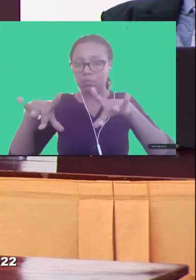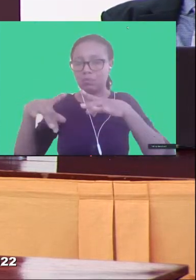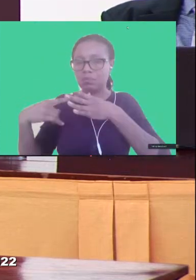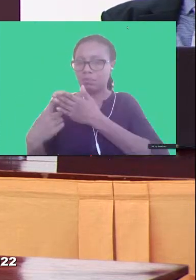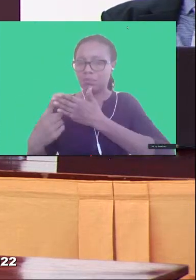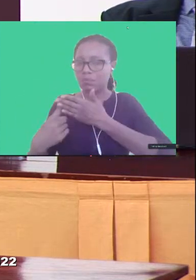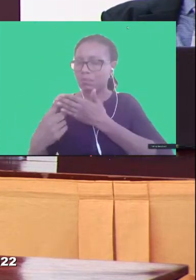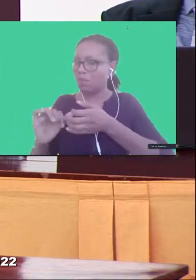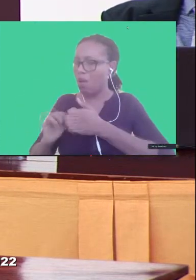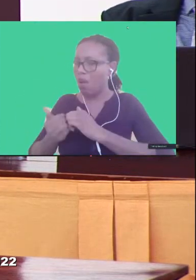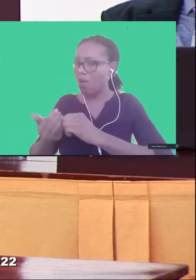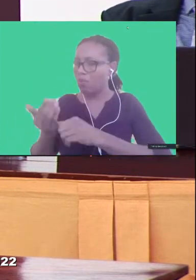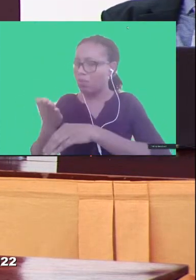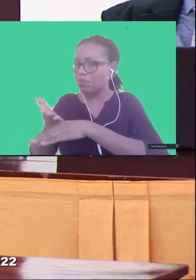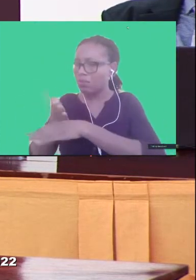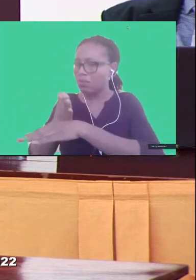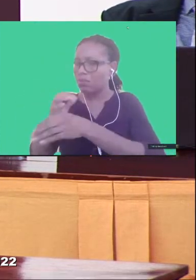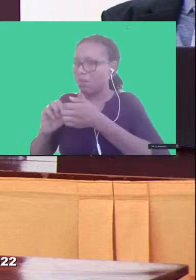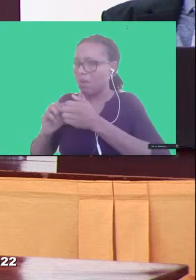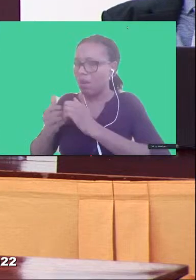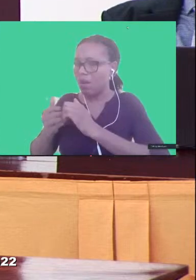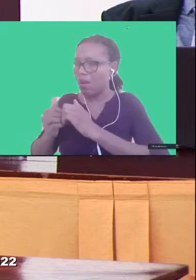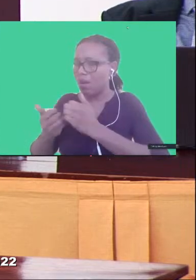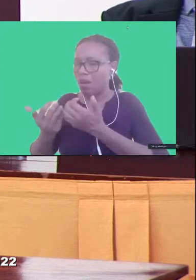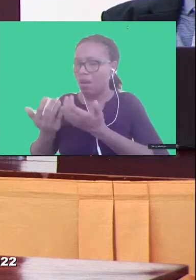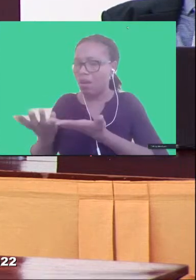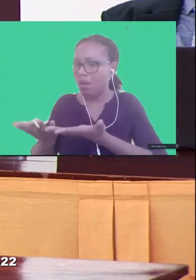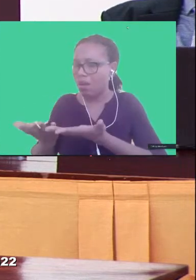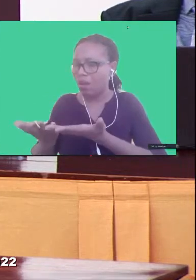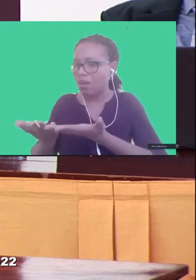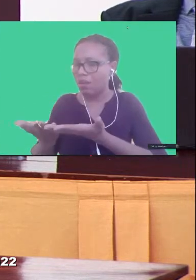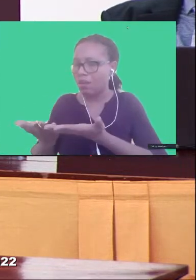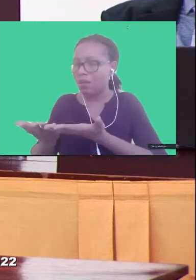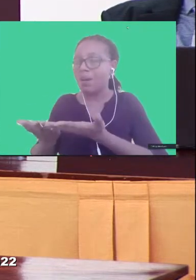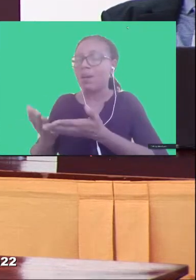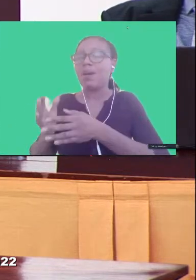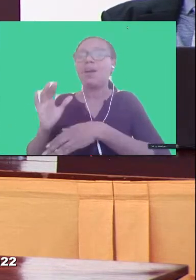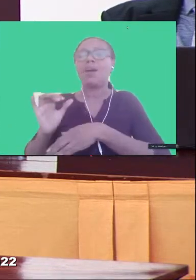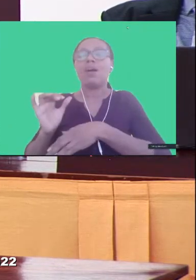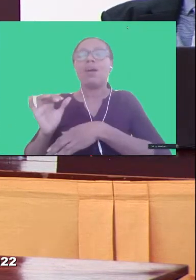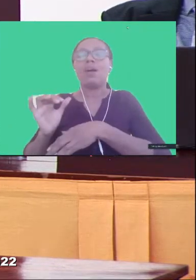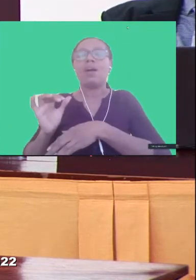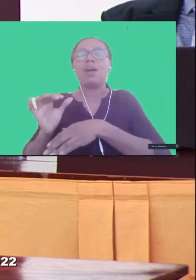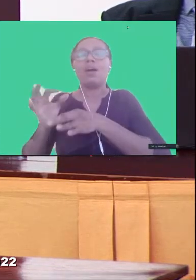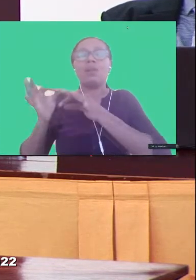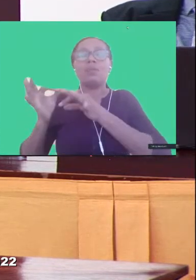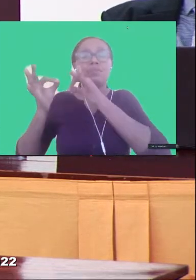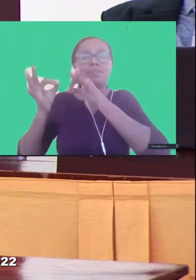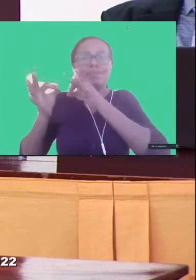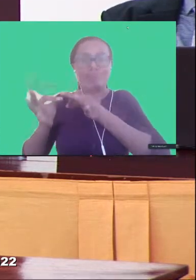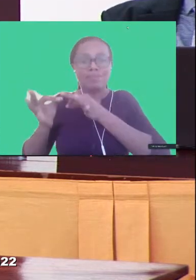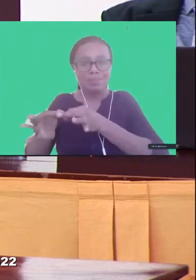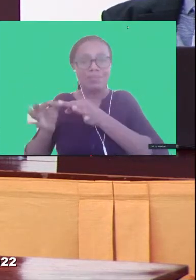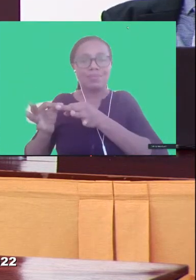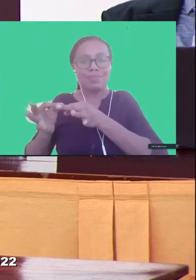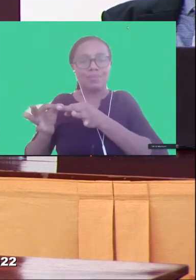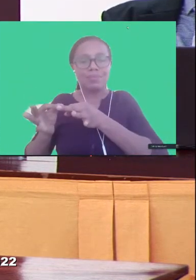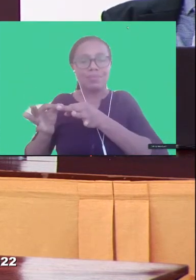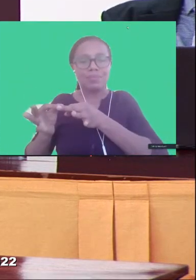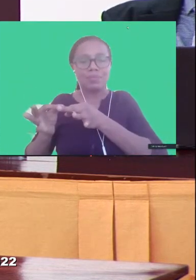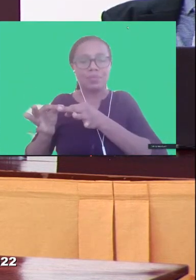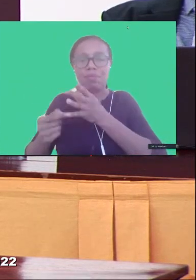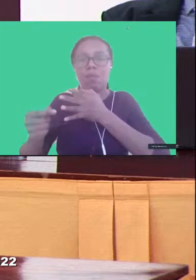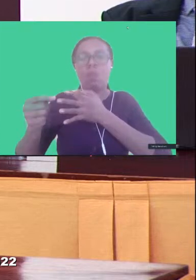with some solutions to that. So the company has since applied for a license to amend the exploration